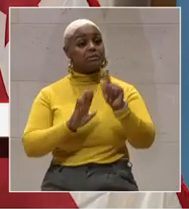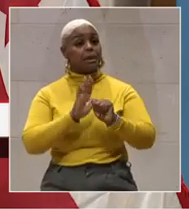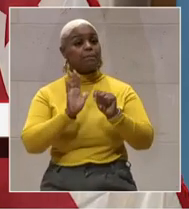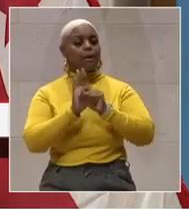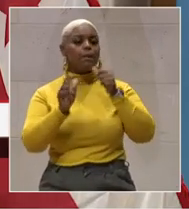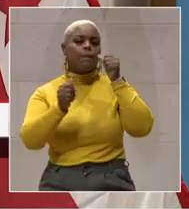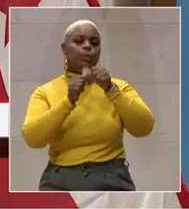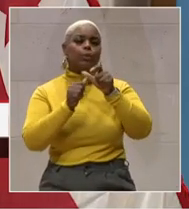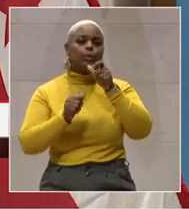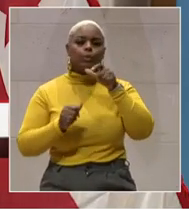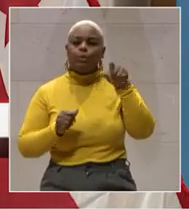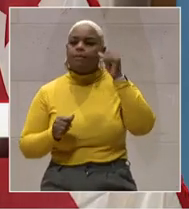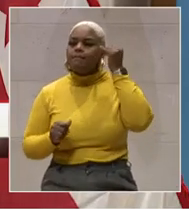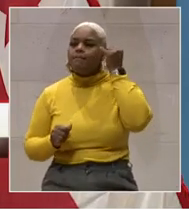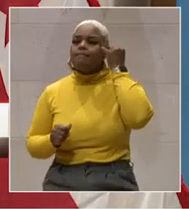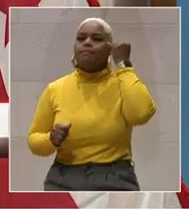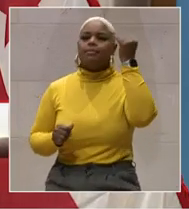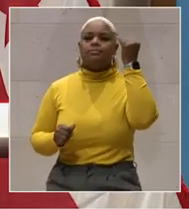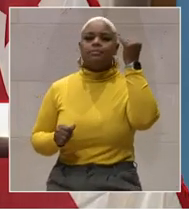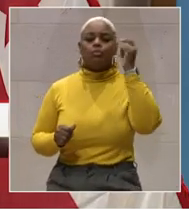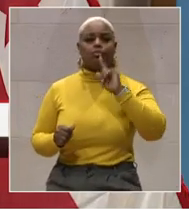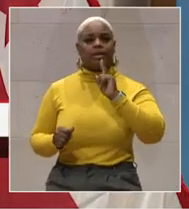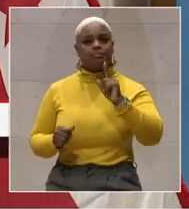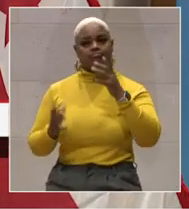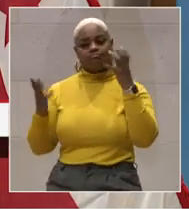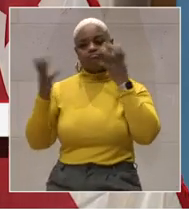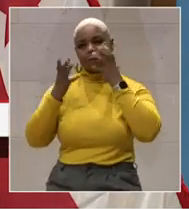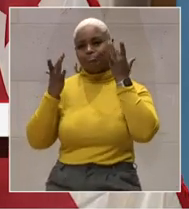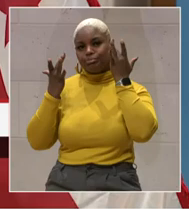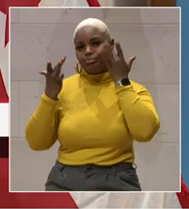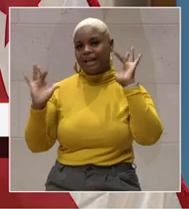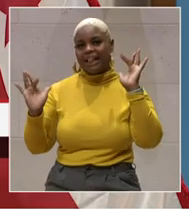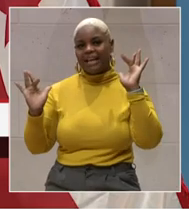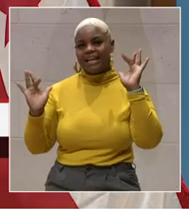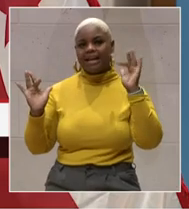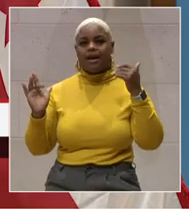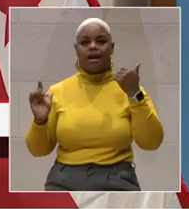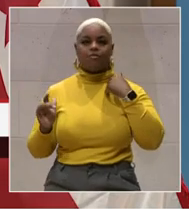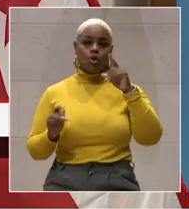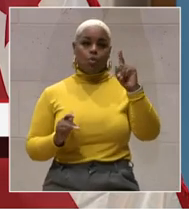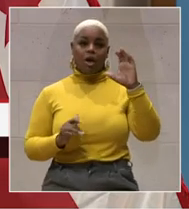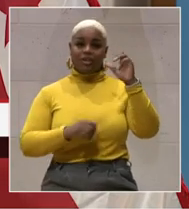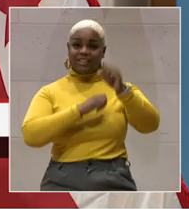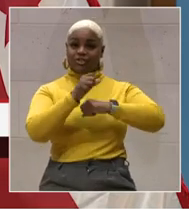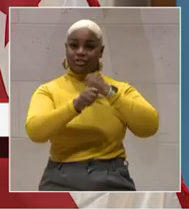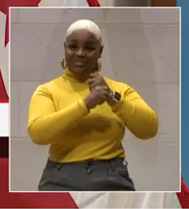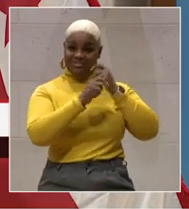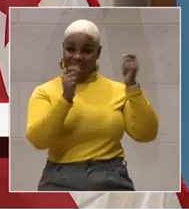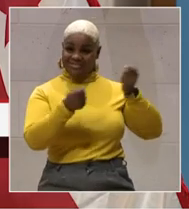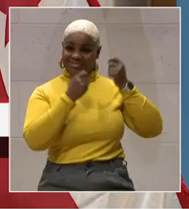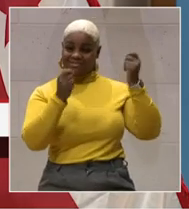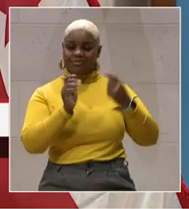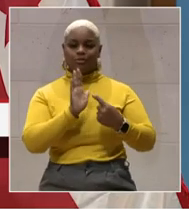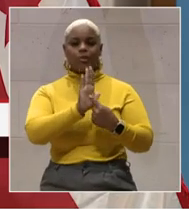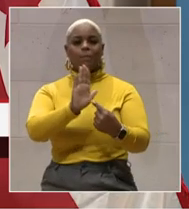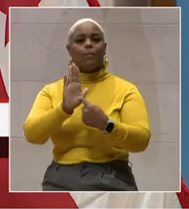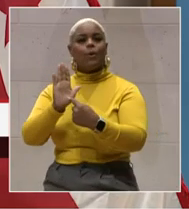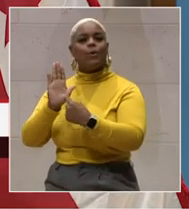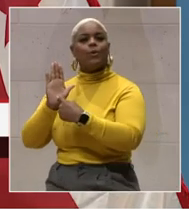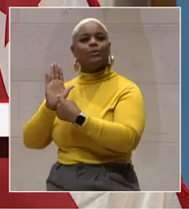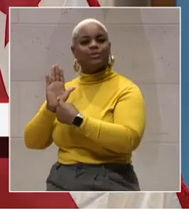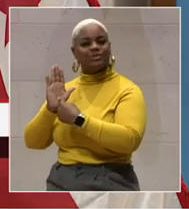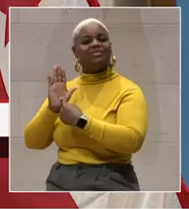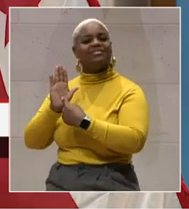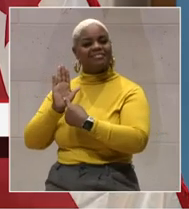to have the Centennial Roadshow. We got out and visited with over 130 cities, towns,